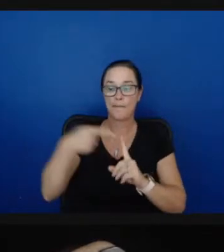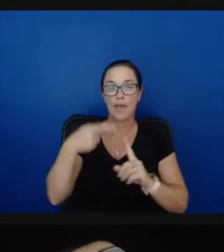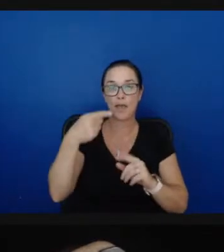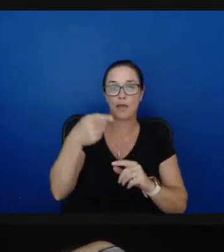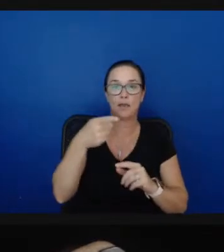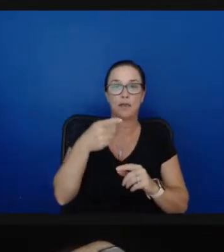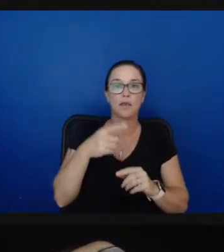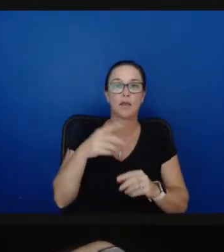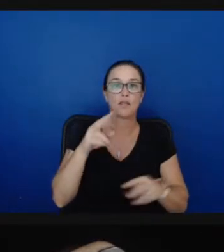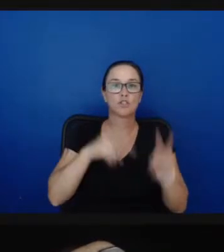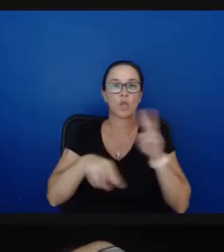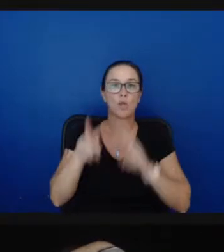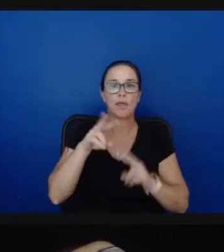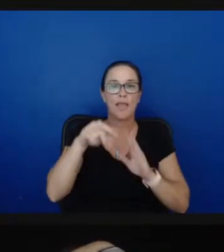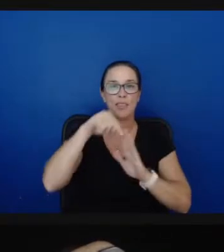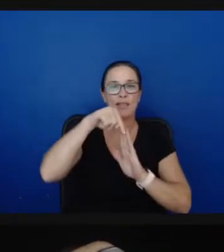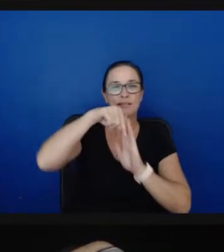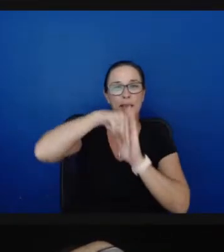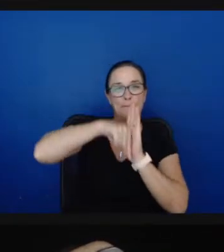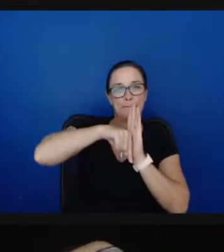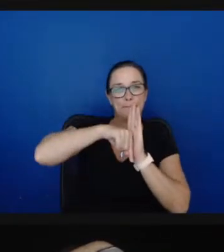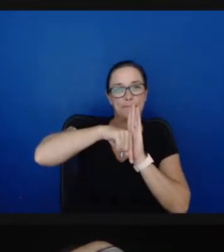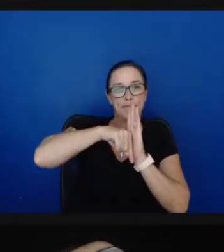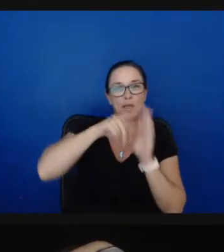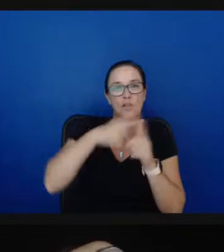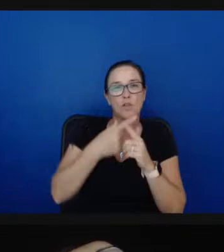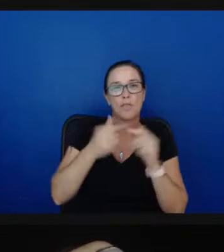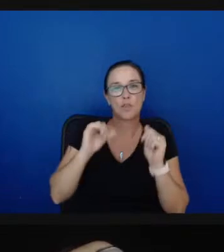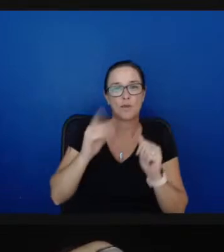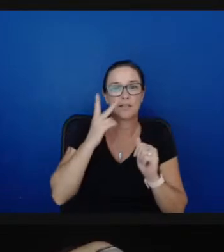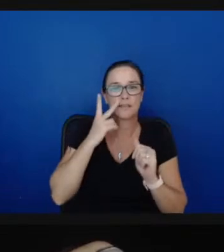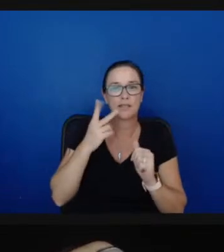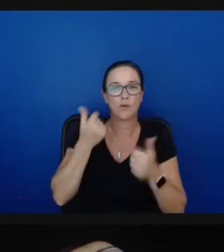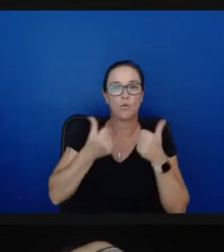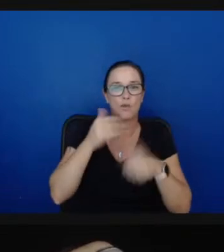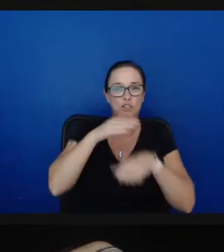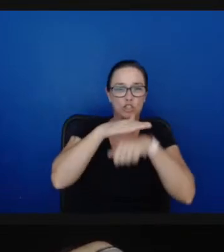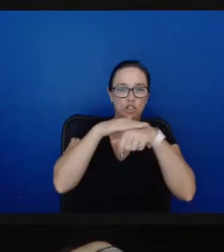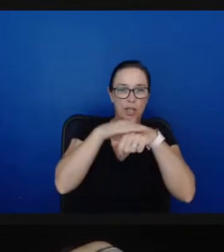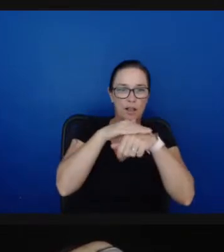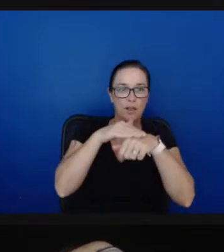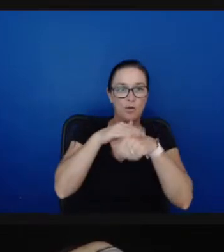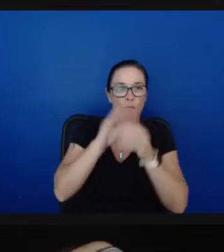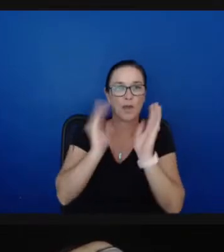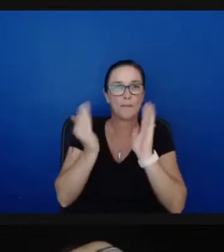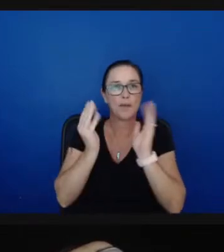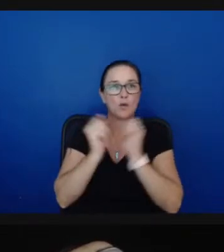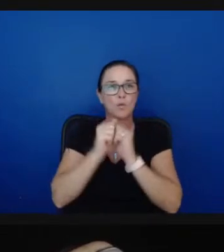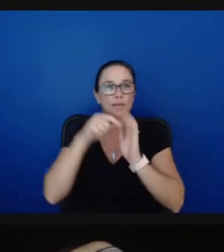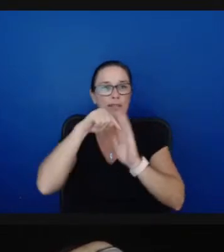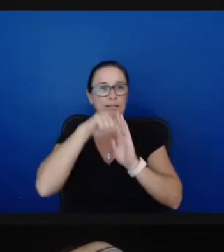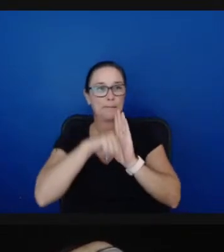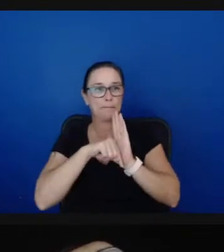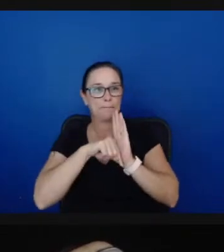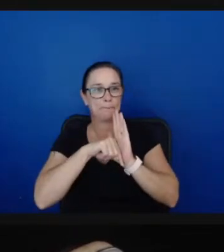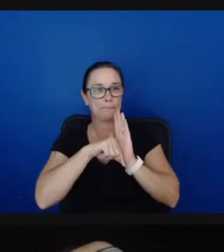depth. So you can distinguish the shallow ones from the deep ones.